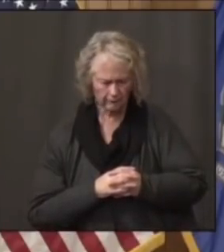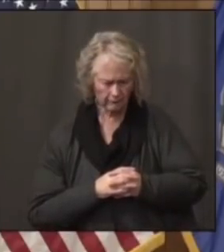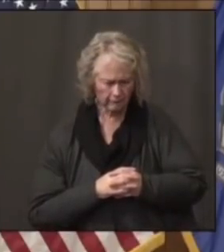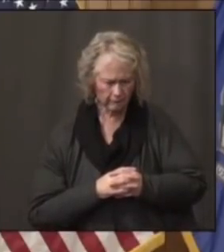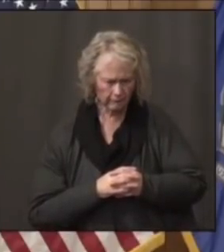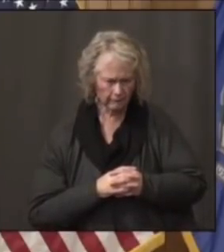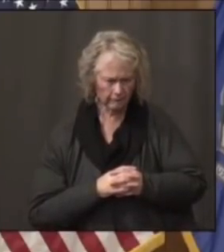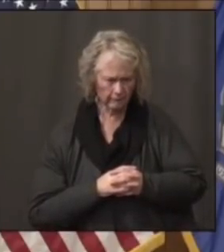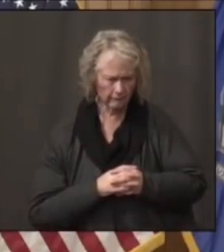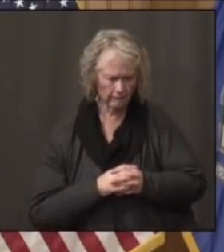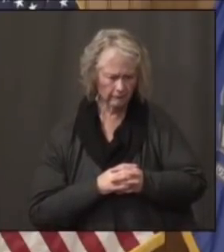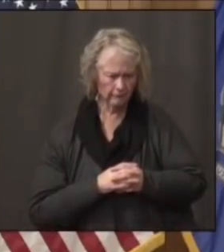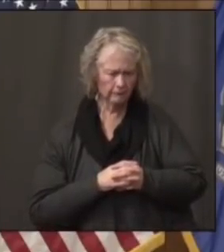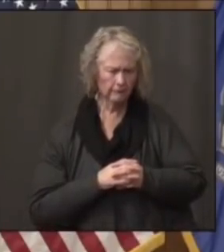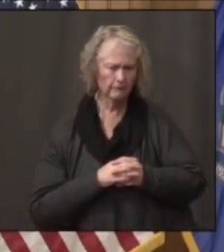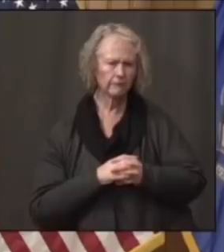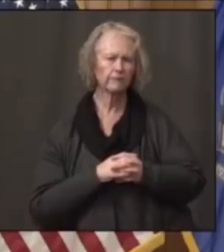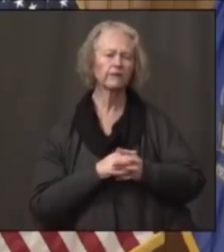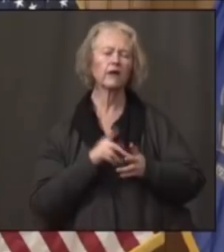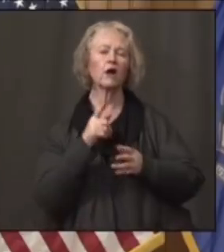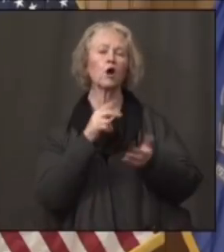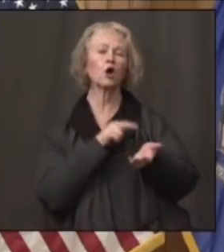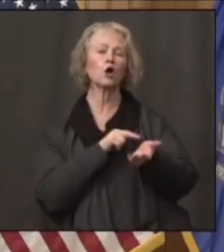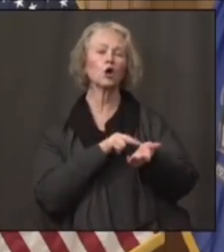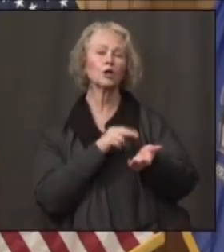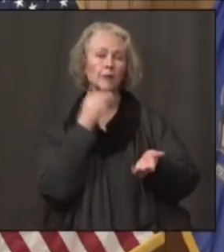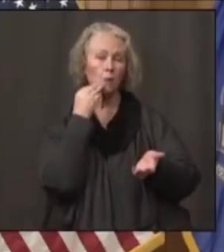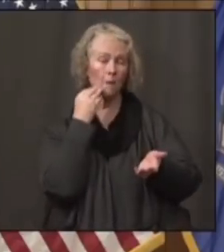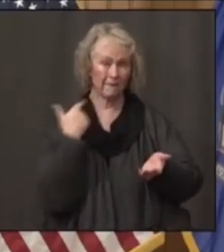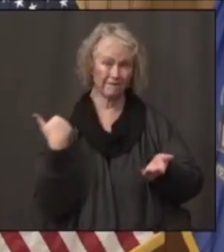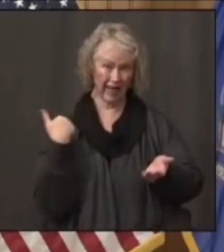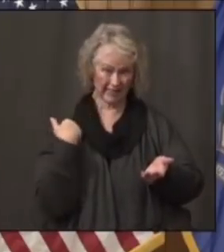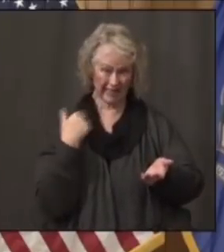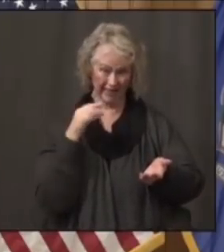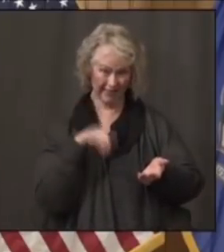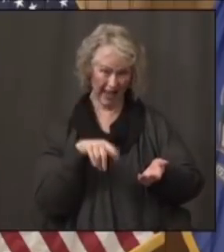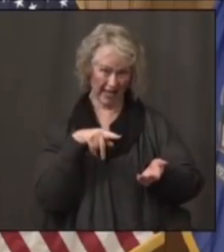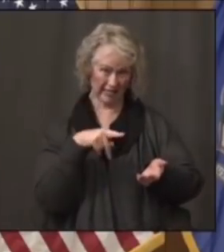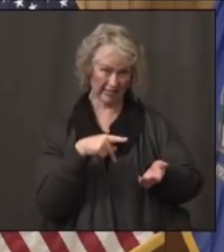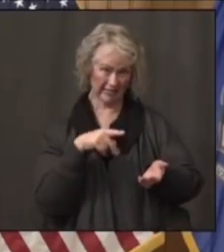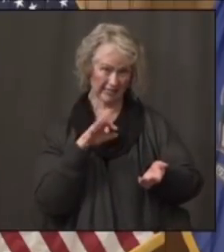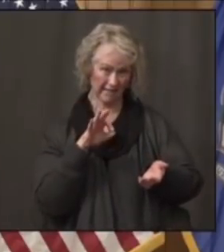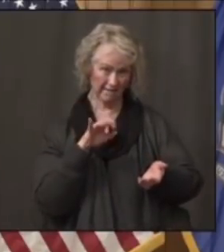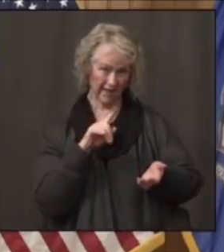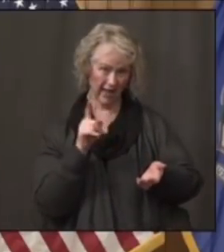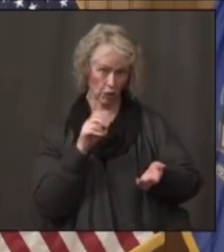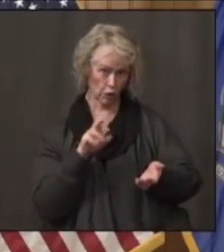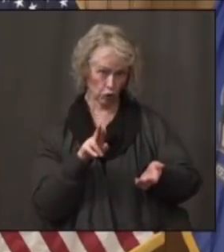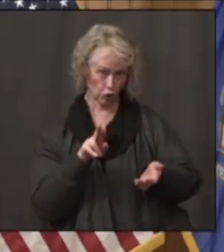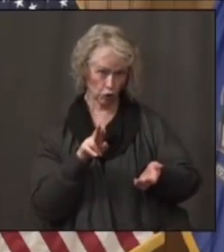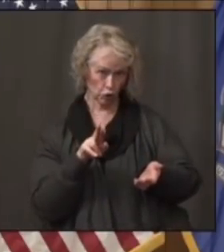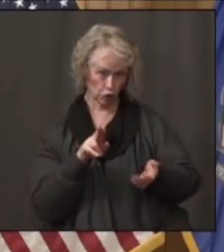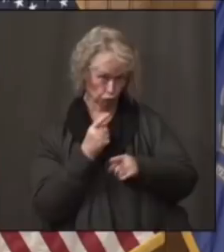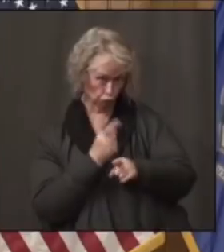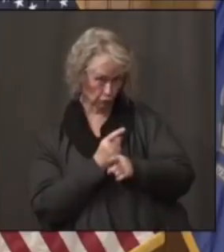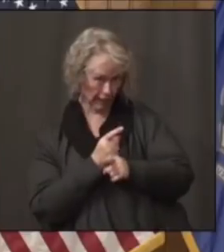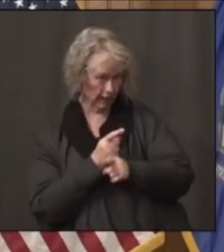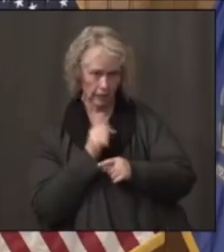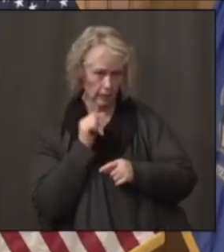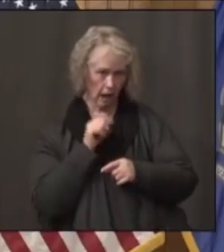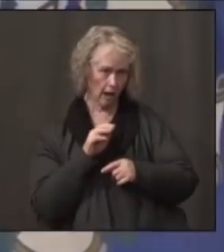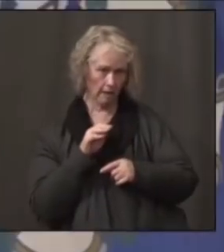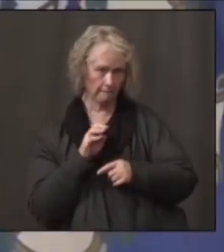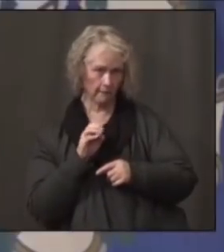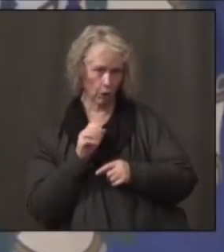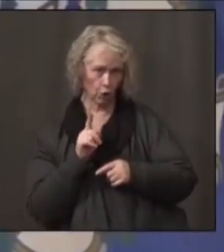the nursing home vaccines, that's going to be Pfizer vaccine that's going out to those nursing homes on Friday, correct? It's not the Moderna. Well, it can't be the Moderna.